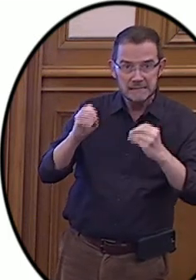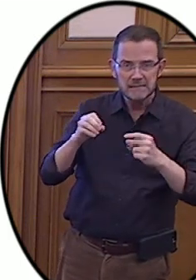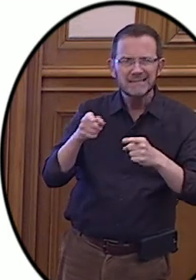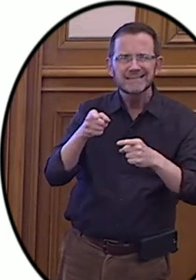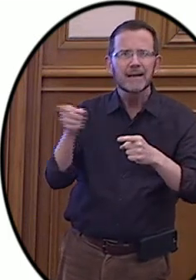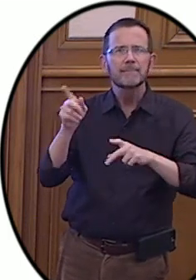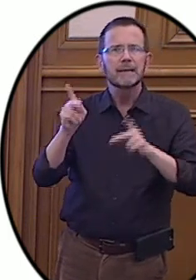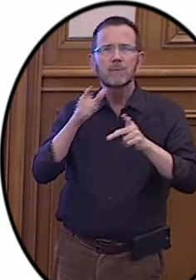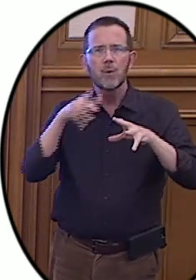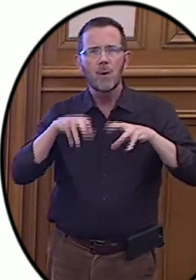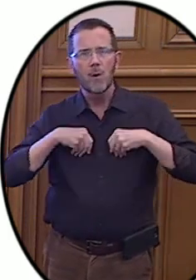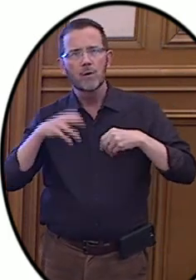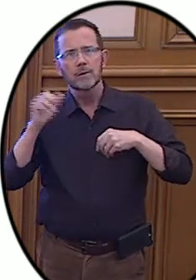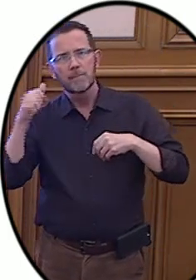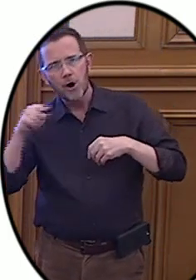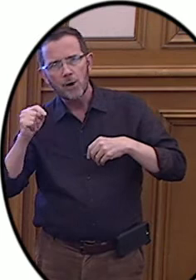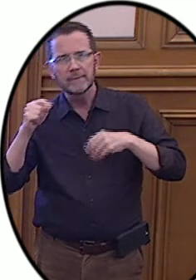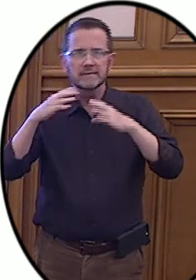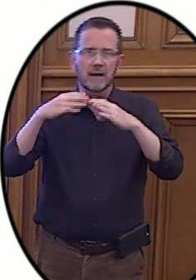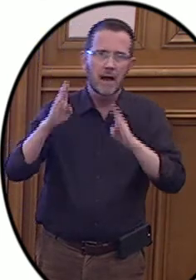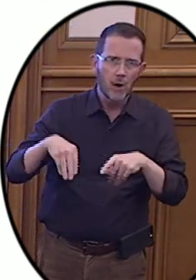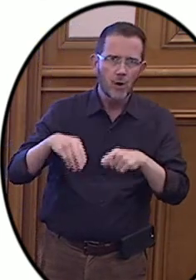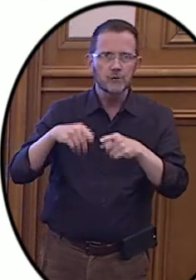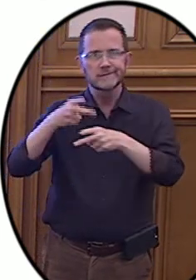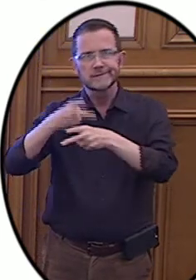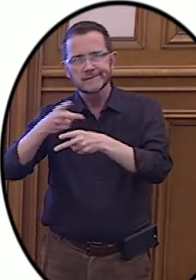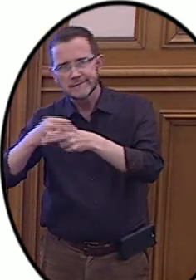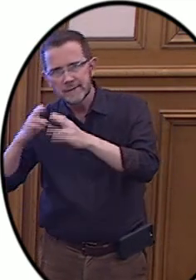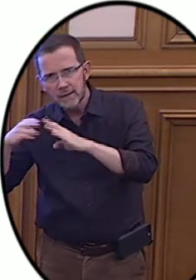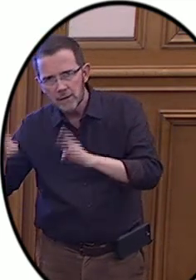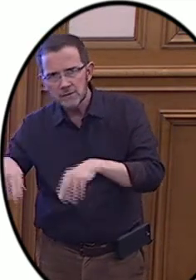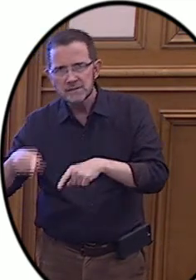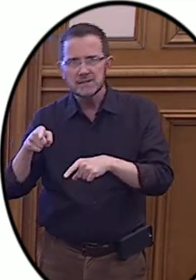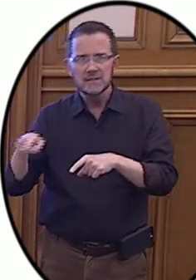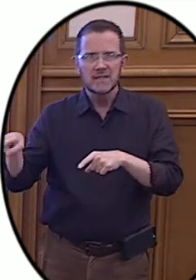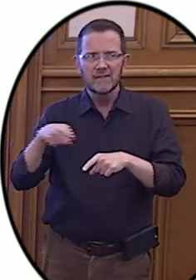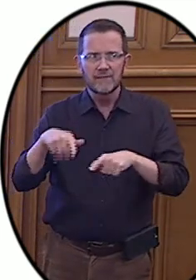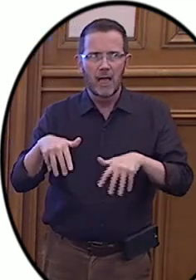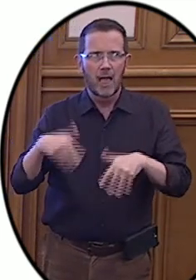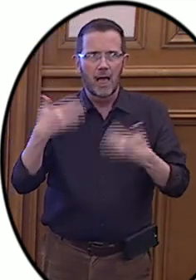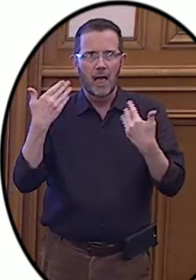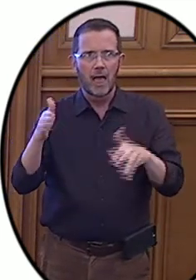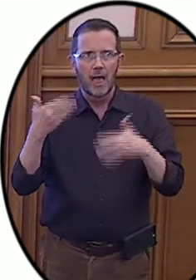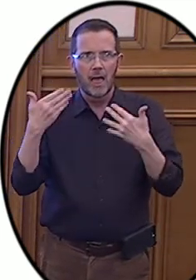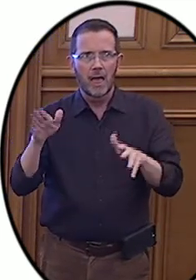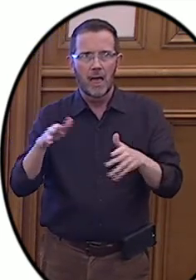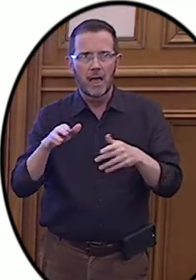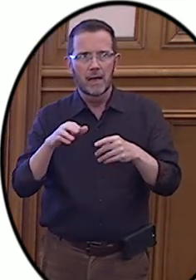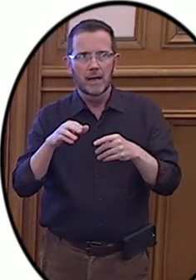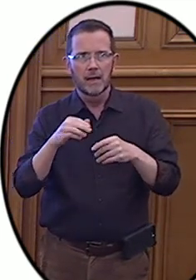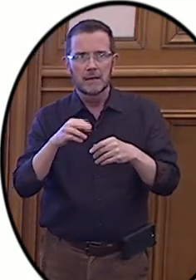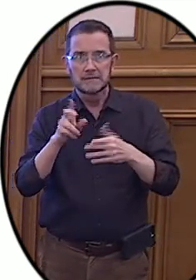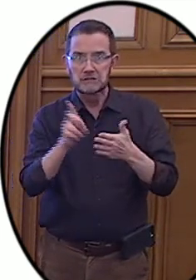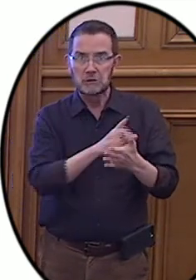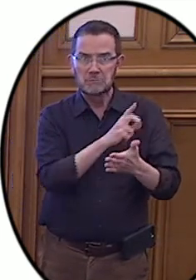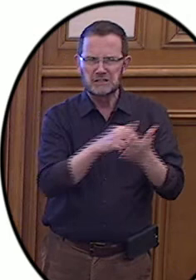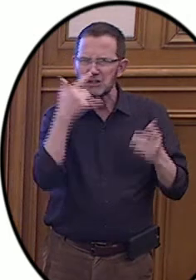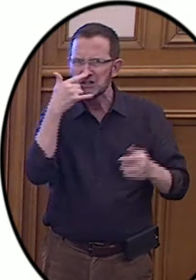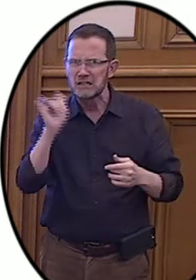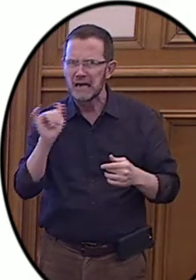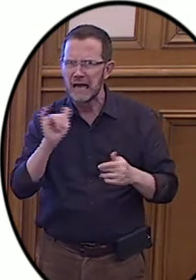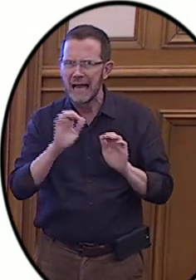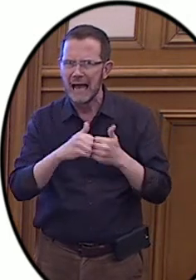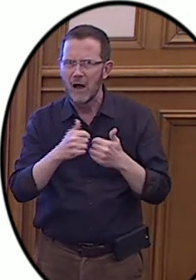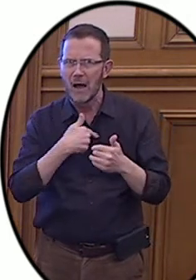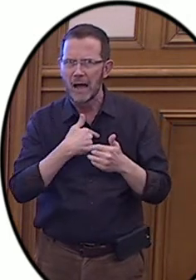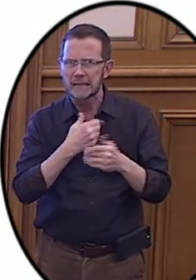to comply with various anti-discrimination laws, including reasonable accommodation